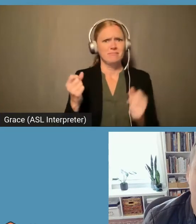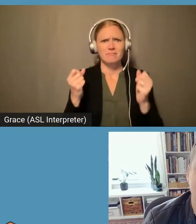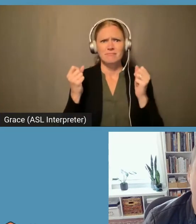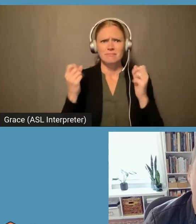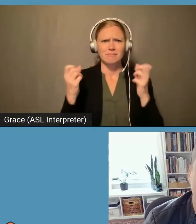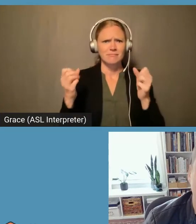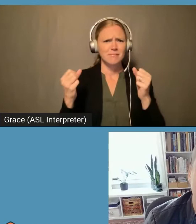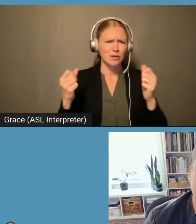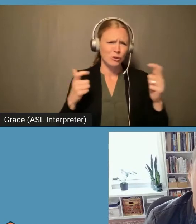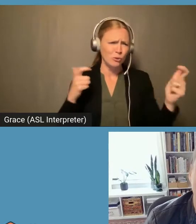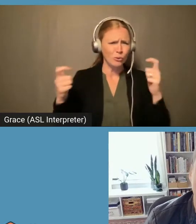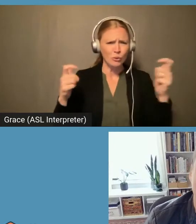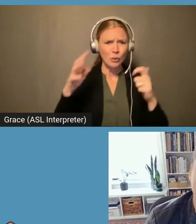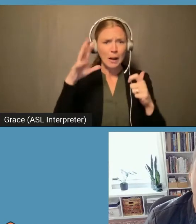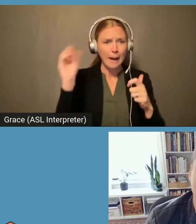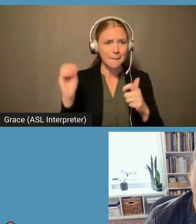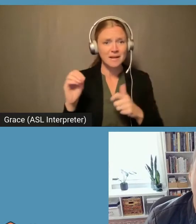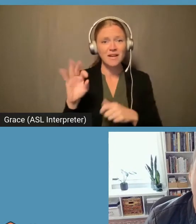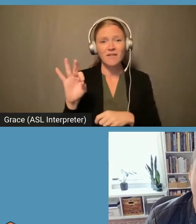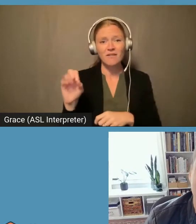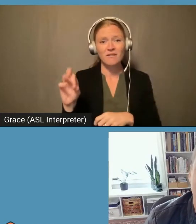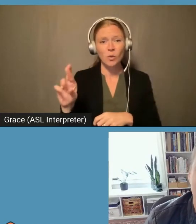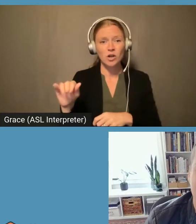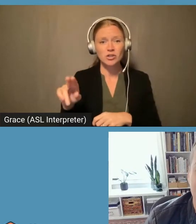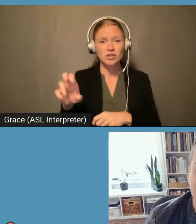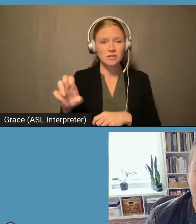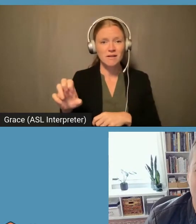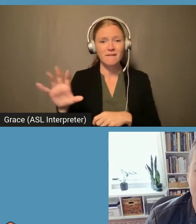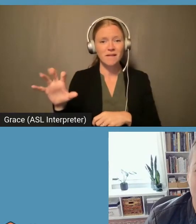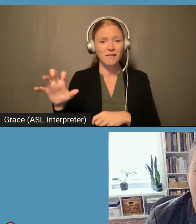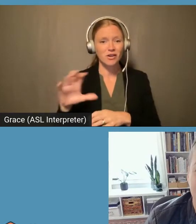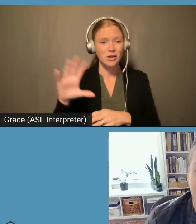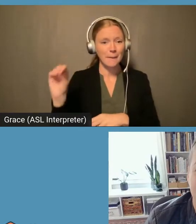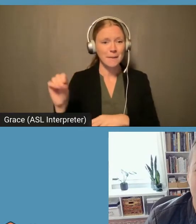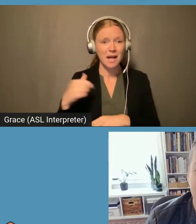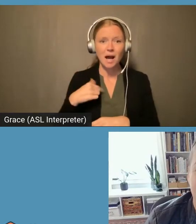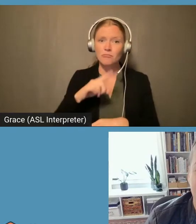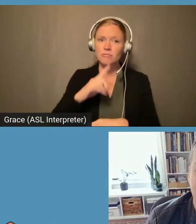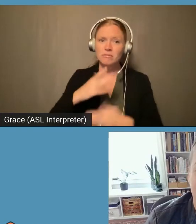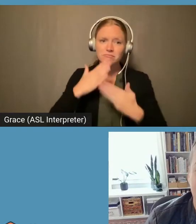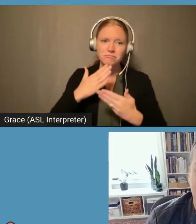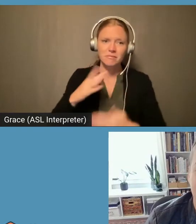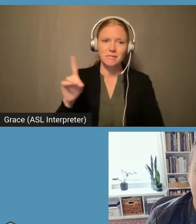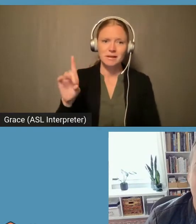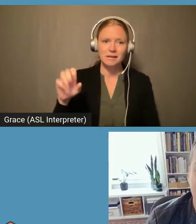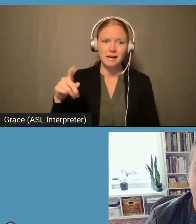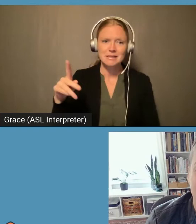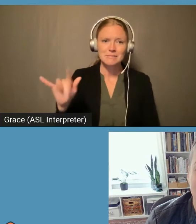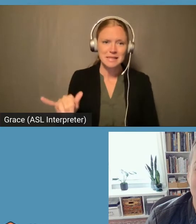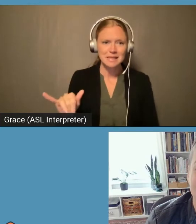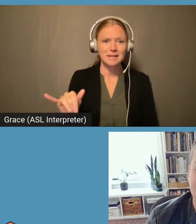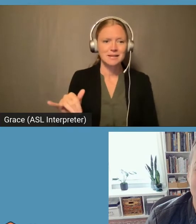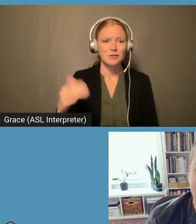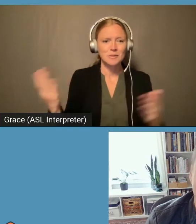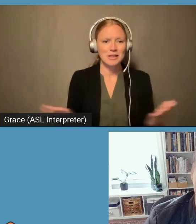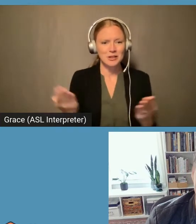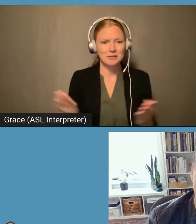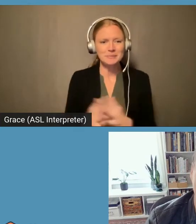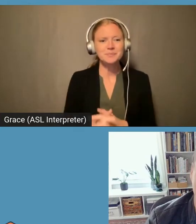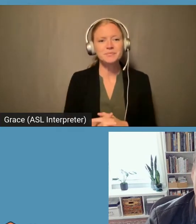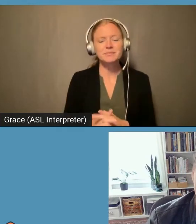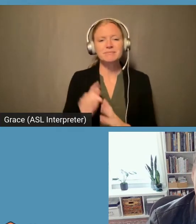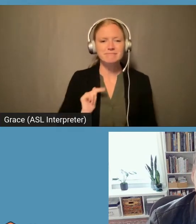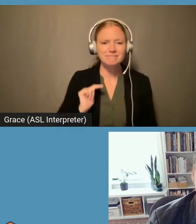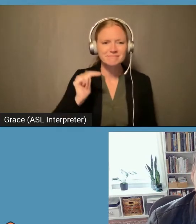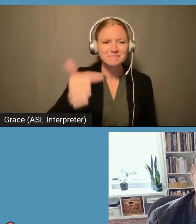companies. I have enjoyed getting to know Despy and am thankful for the time she has devoted to this session. Now I am pleased to turn the floor over to